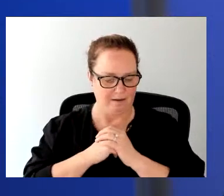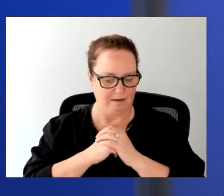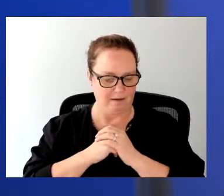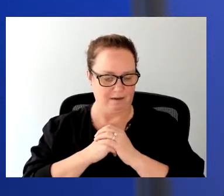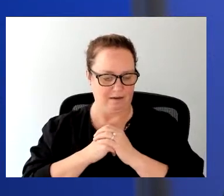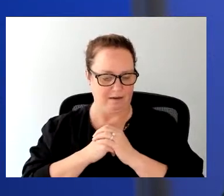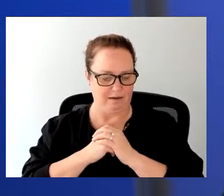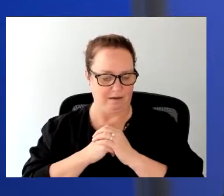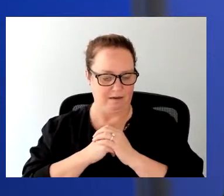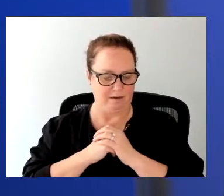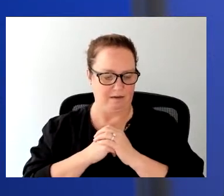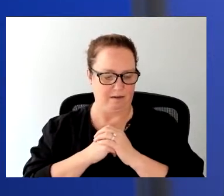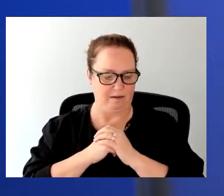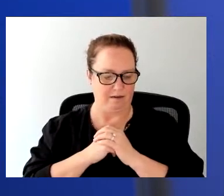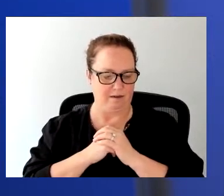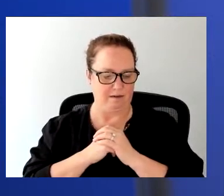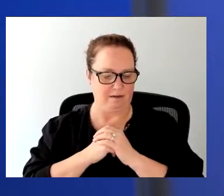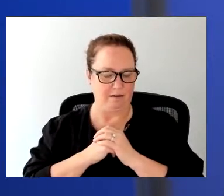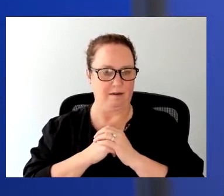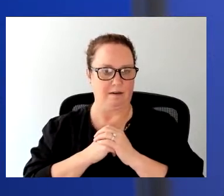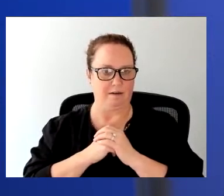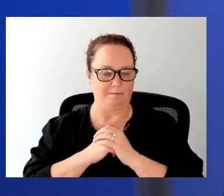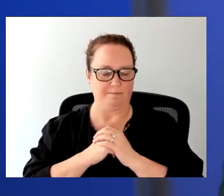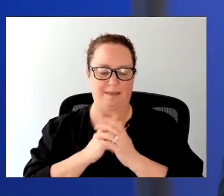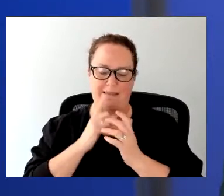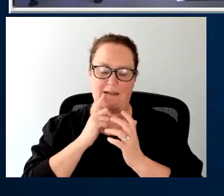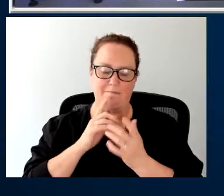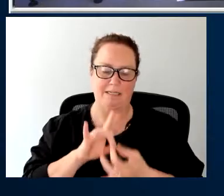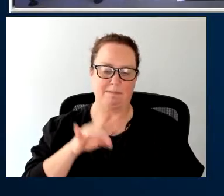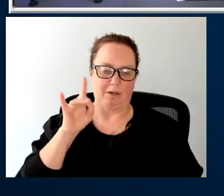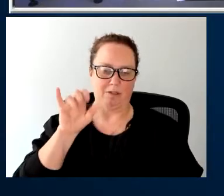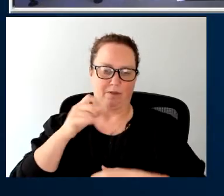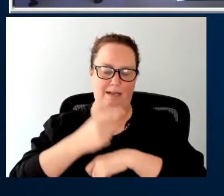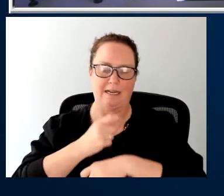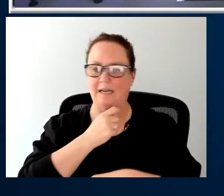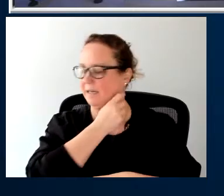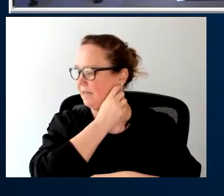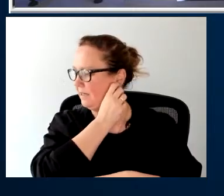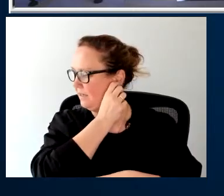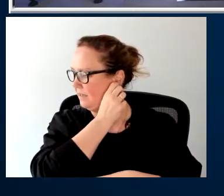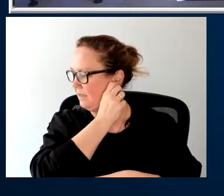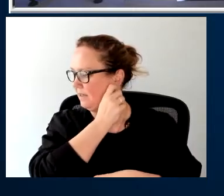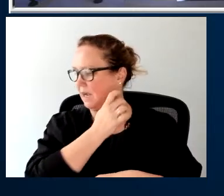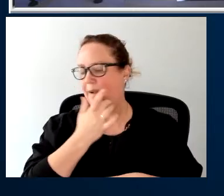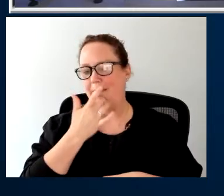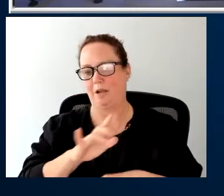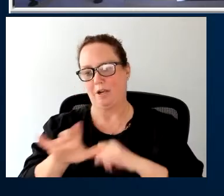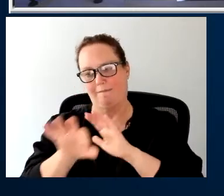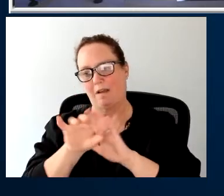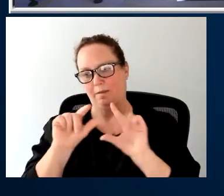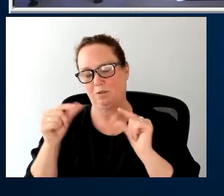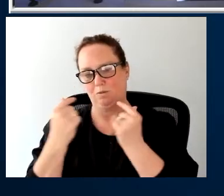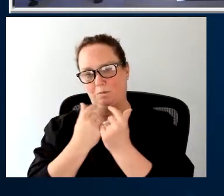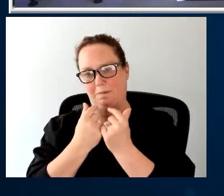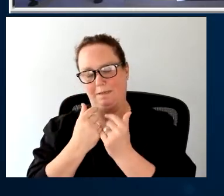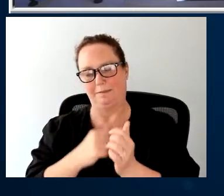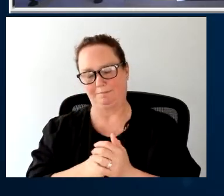has uplifted my spirit for that day. Wonderful. So I'm really lucky to have found this group, these